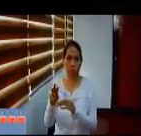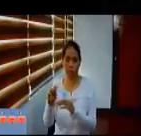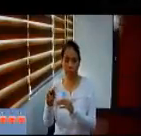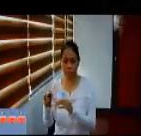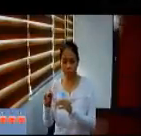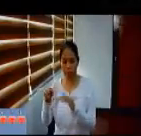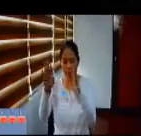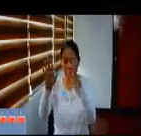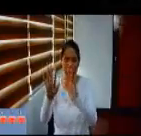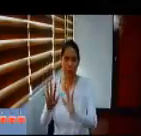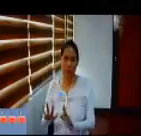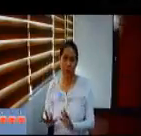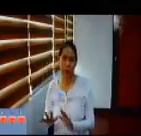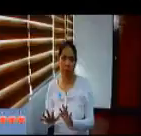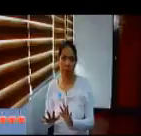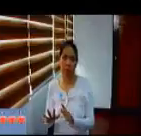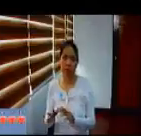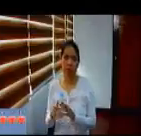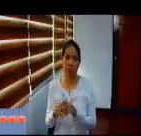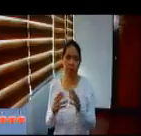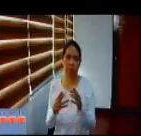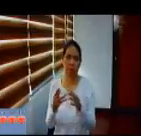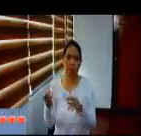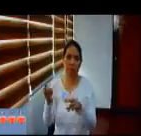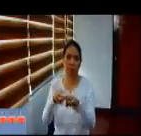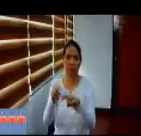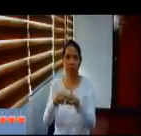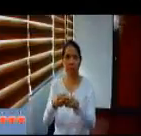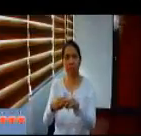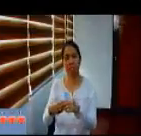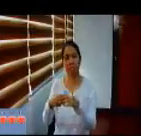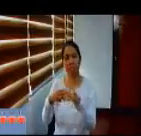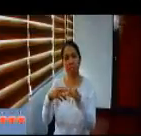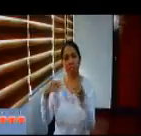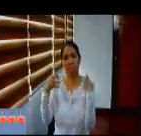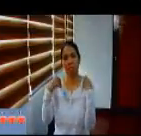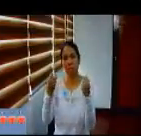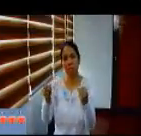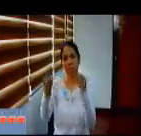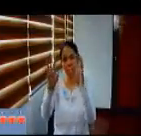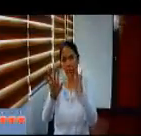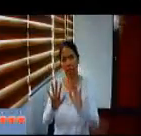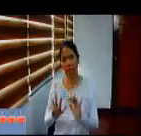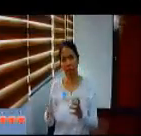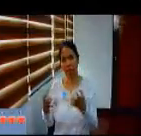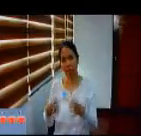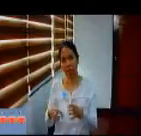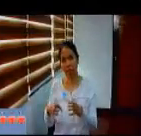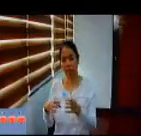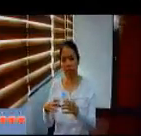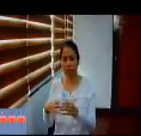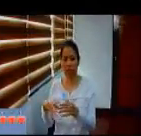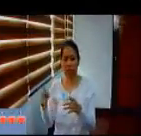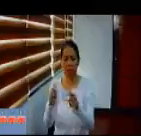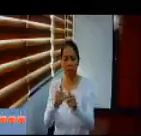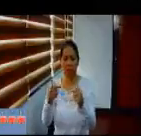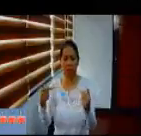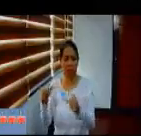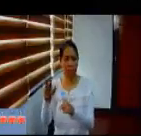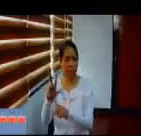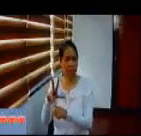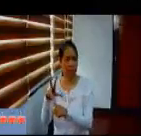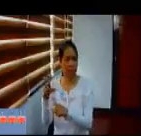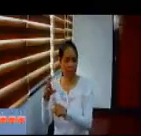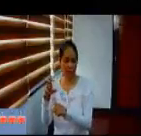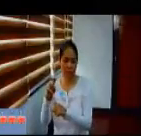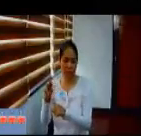drought conditions, Your Honors. And the increase in heavy rainfall events of greater than 300 millimeters. Actually, what I have not